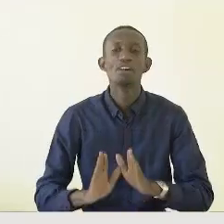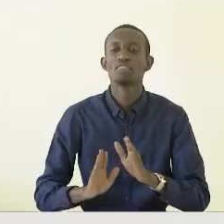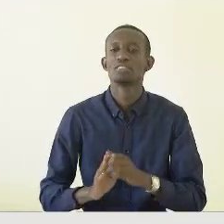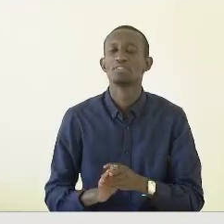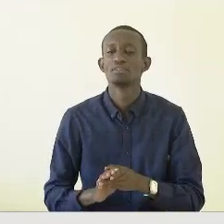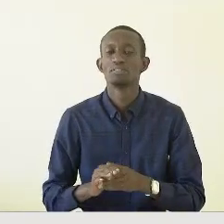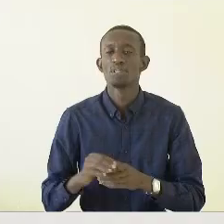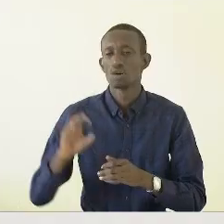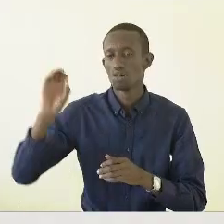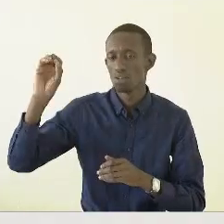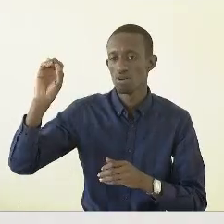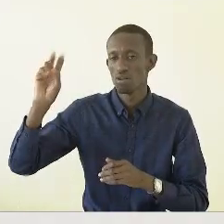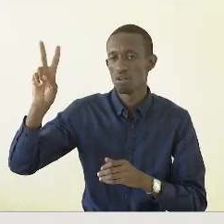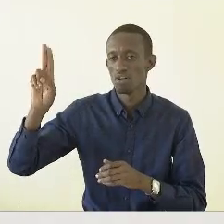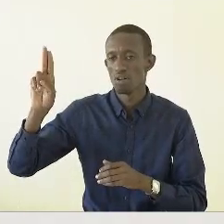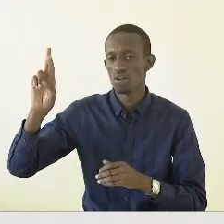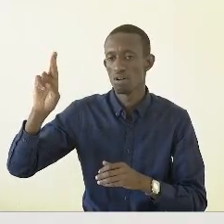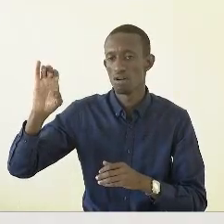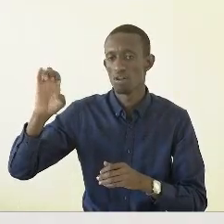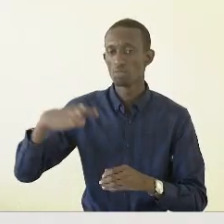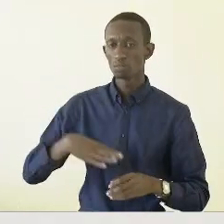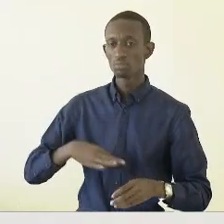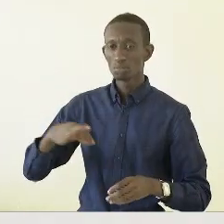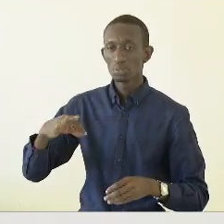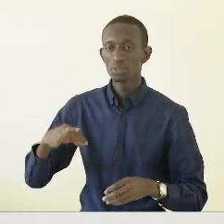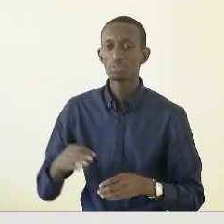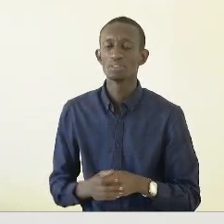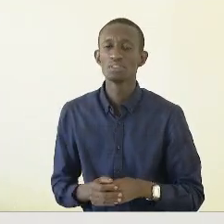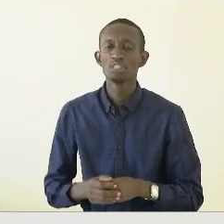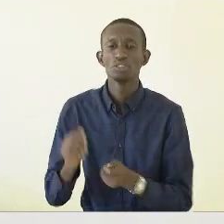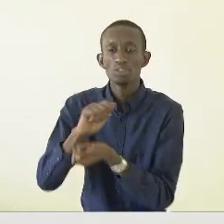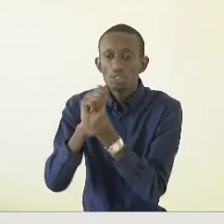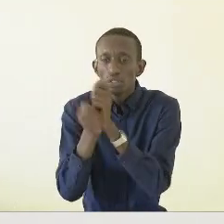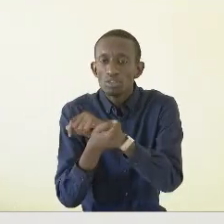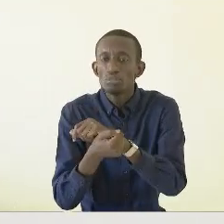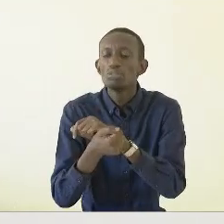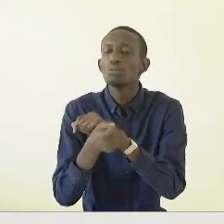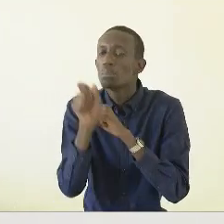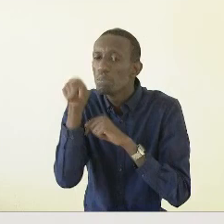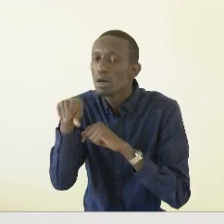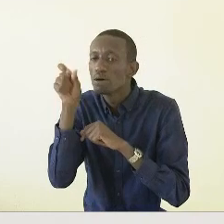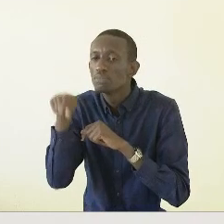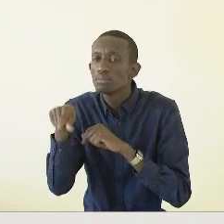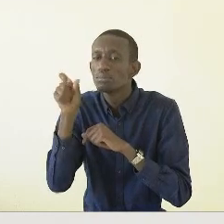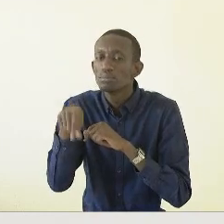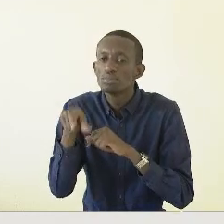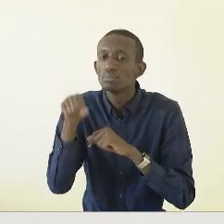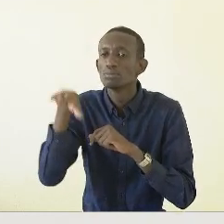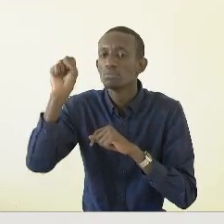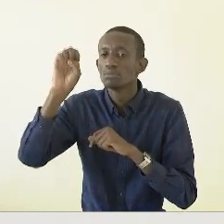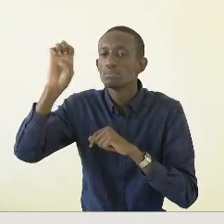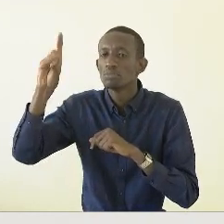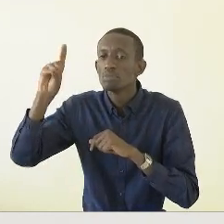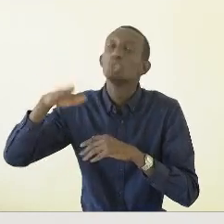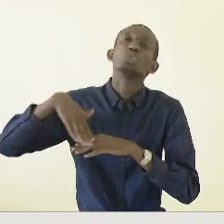the ovules which have been fertilized are going to turn into seeds, and then the ovary will turn into the